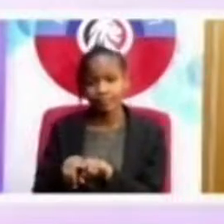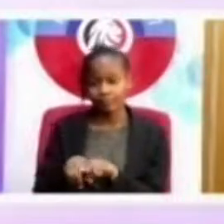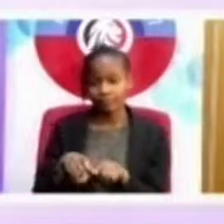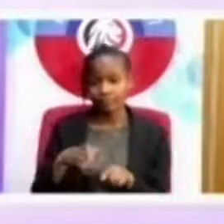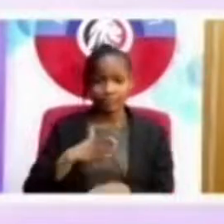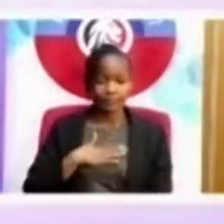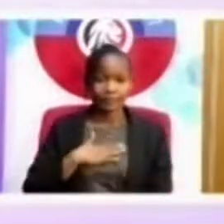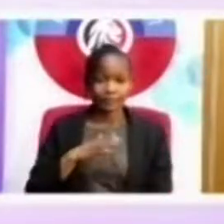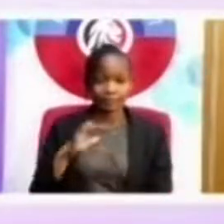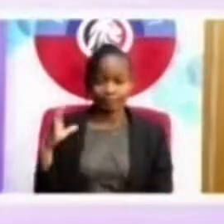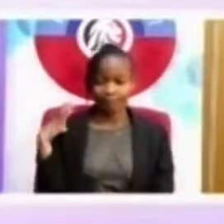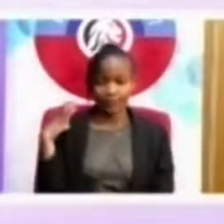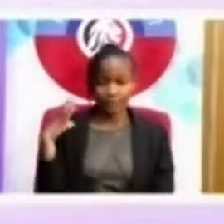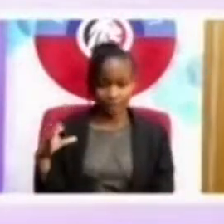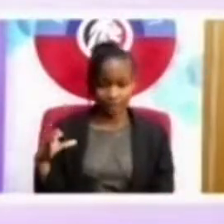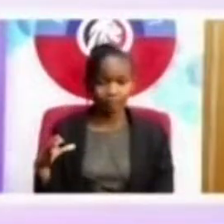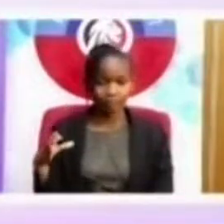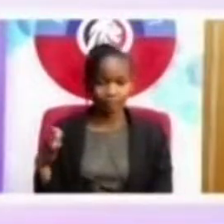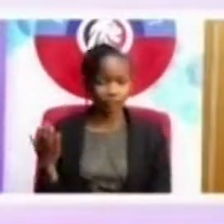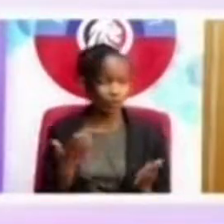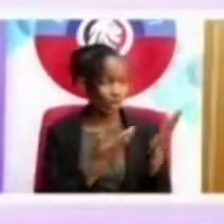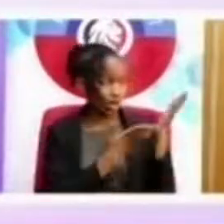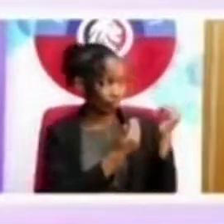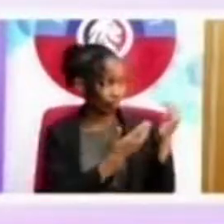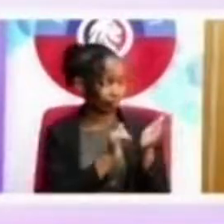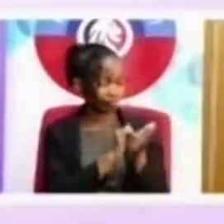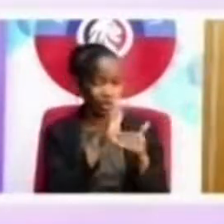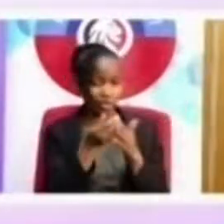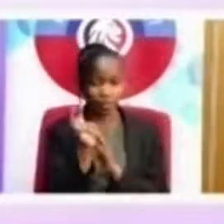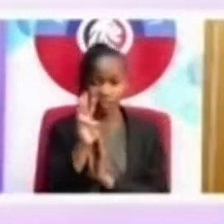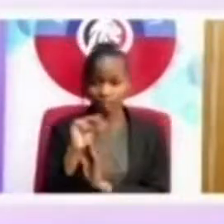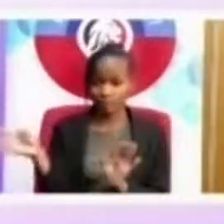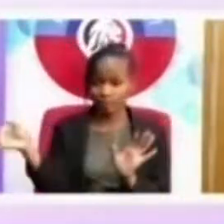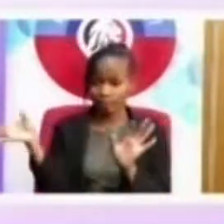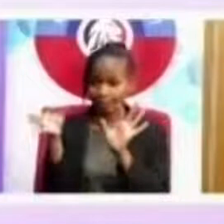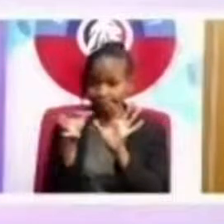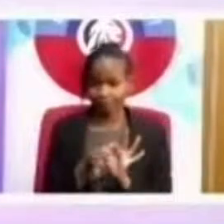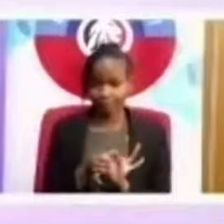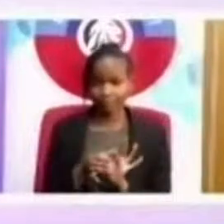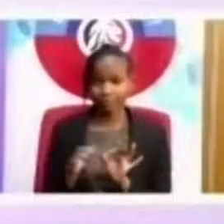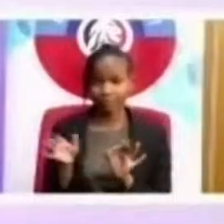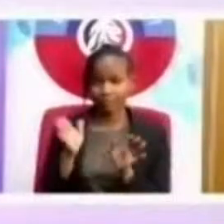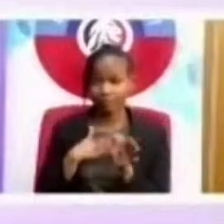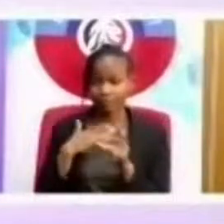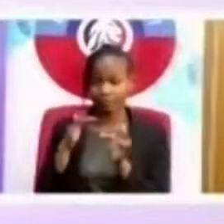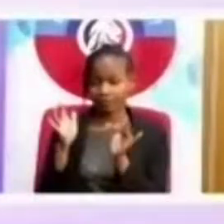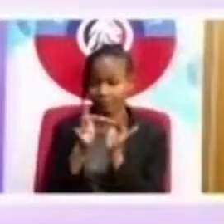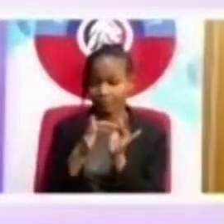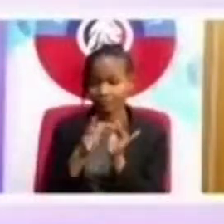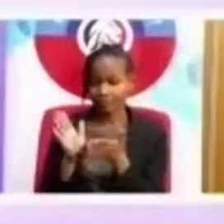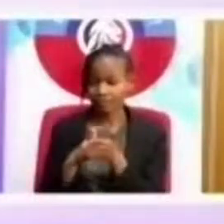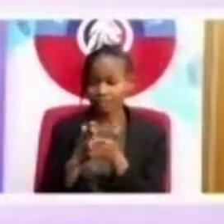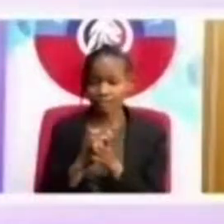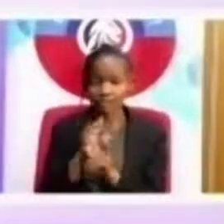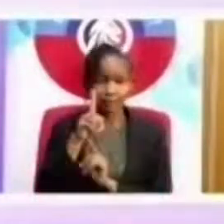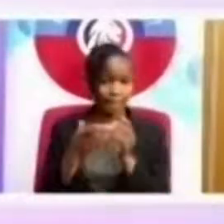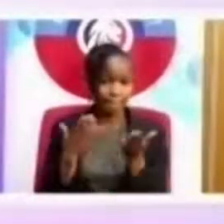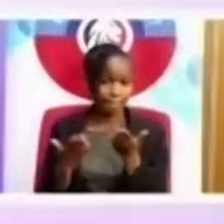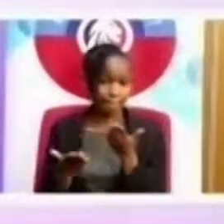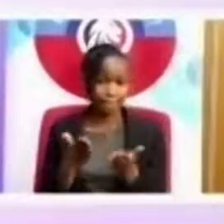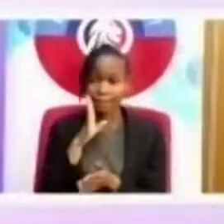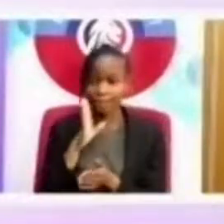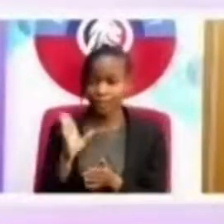of the session. We're hoping that all of them are connected and are online, as some of the questions may be